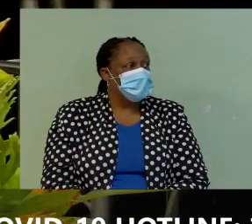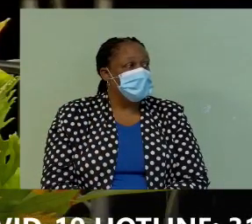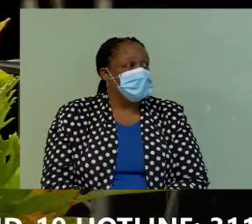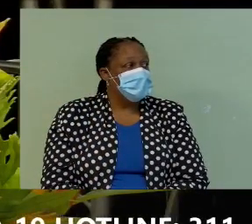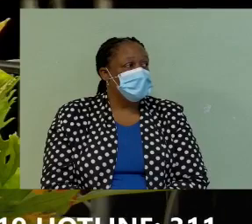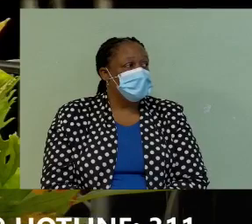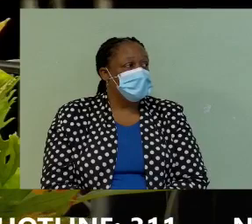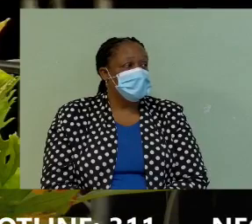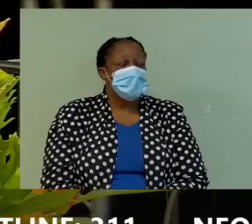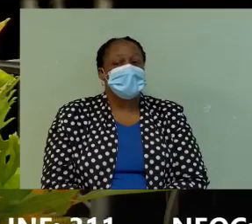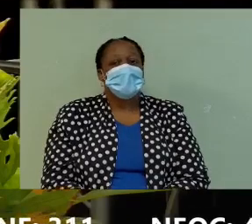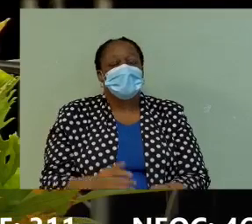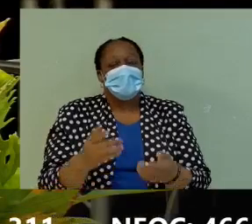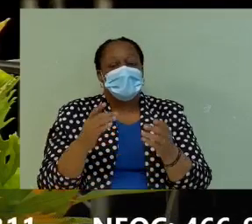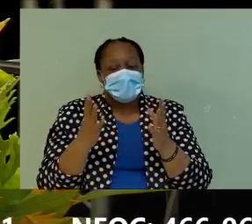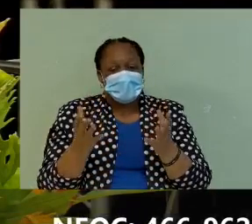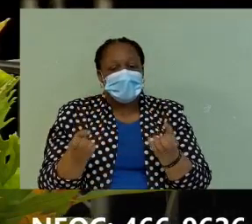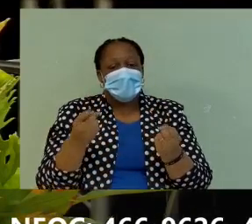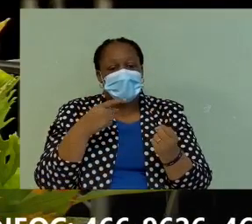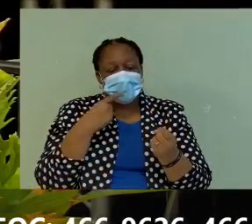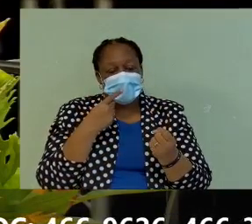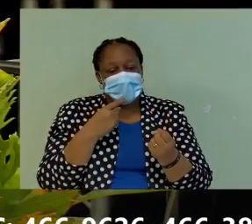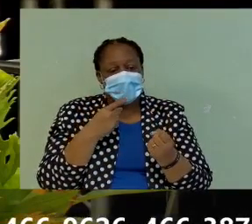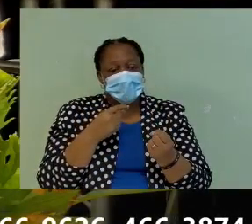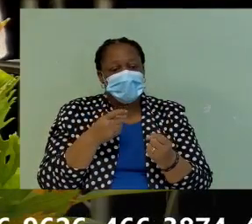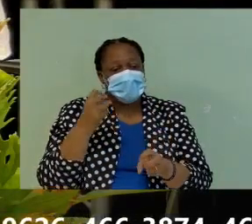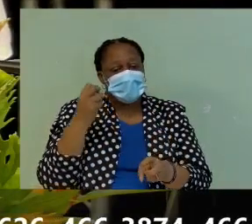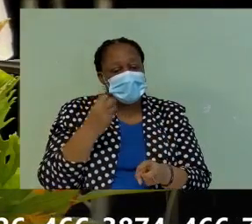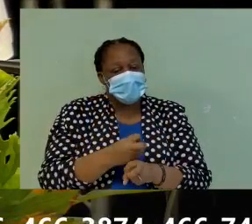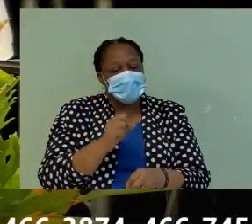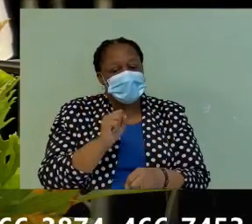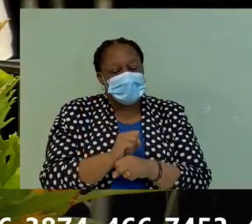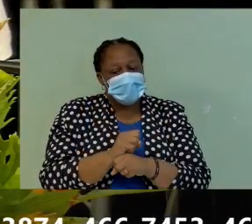Let me just inform you of the hard work from this task force.